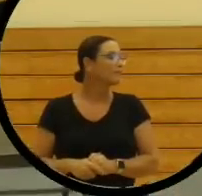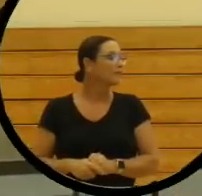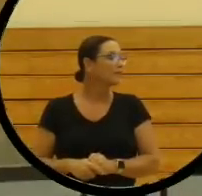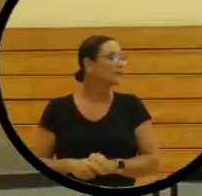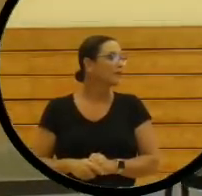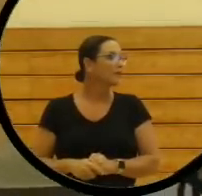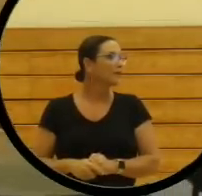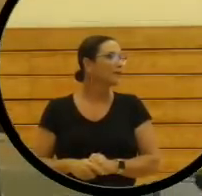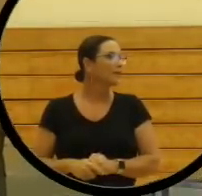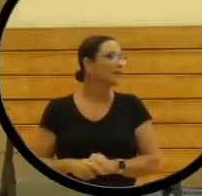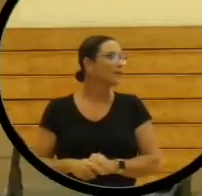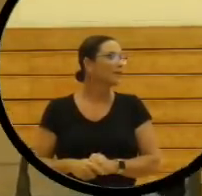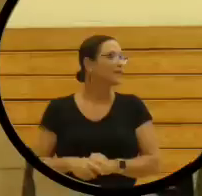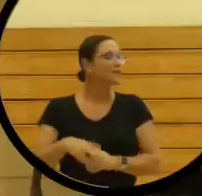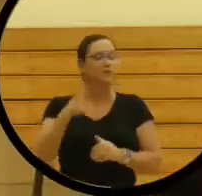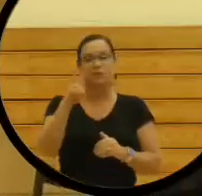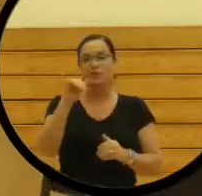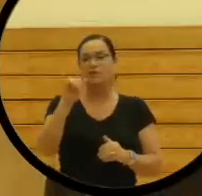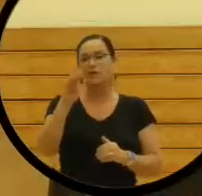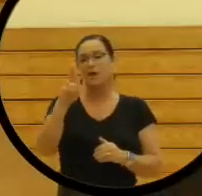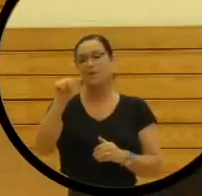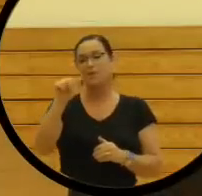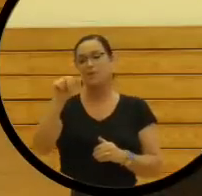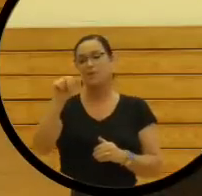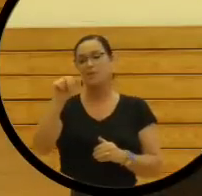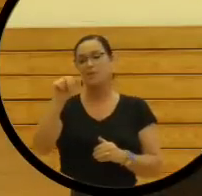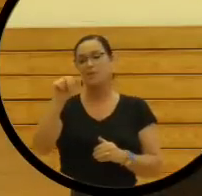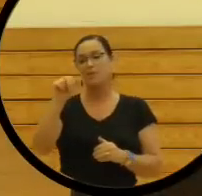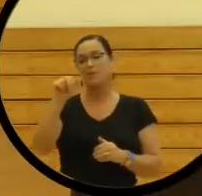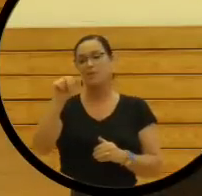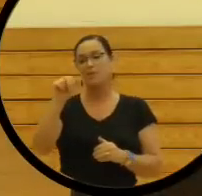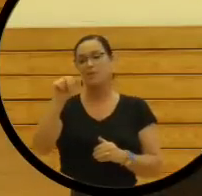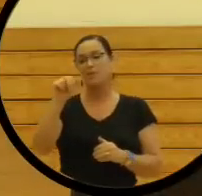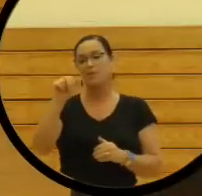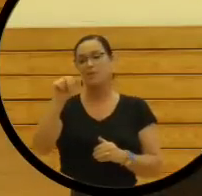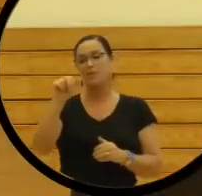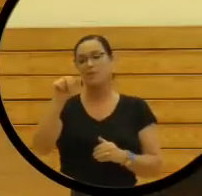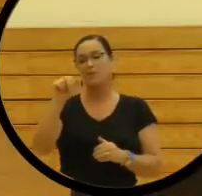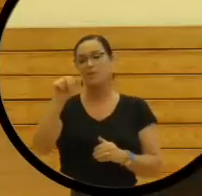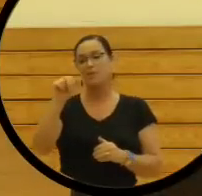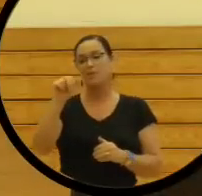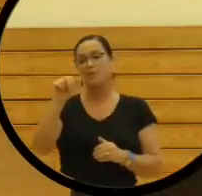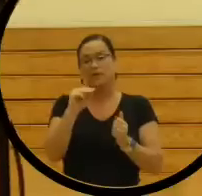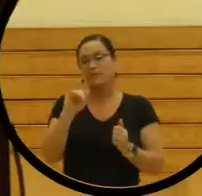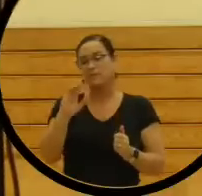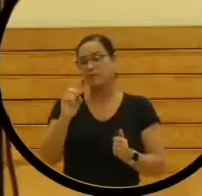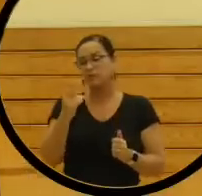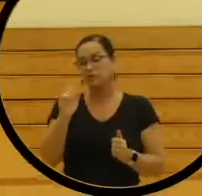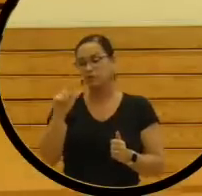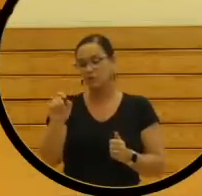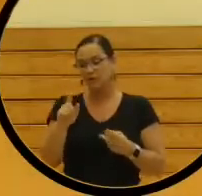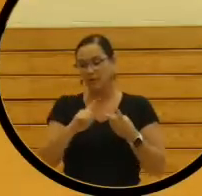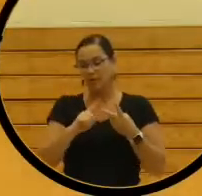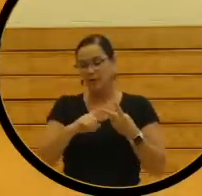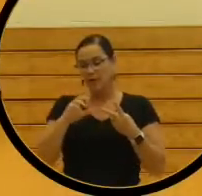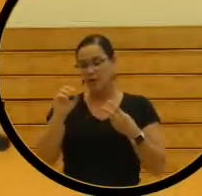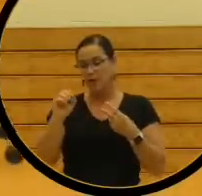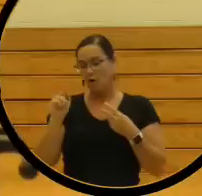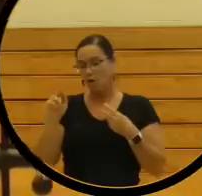So Vibrant Hawaii has been fortunate to partner with Michelle Galimba and Oka'u